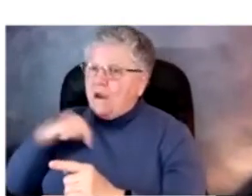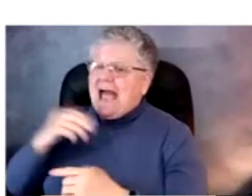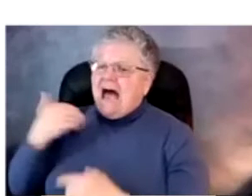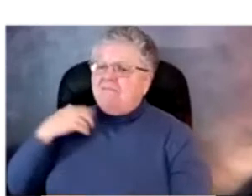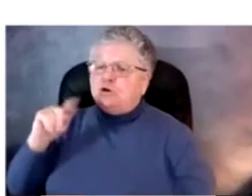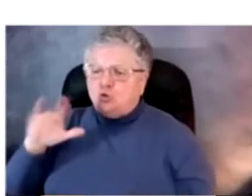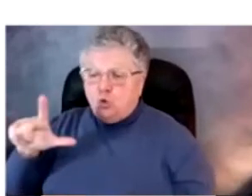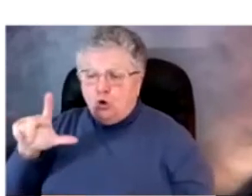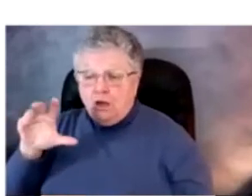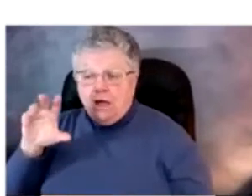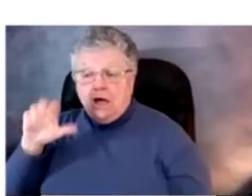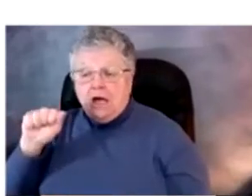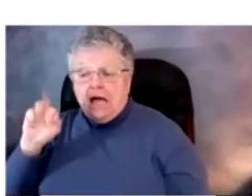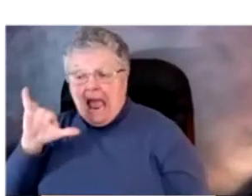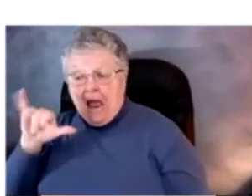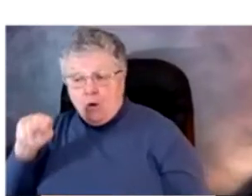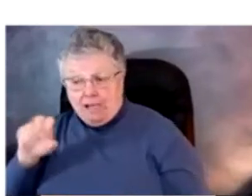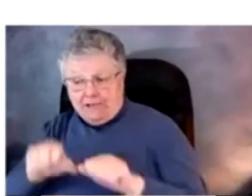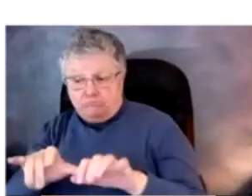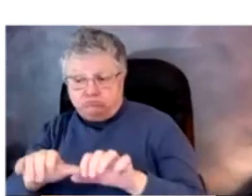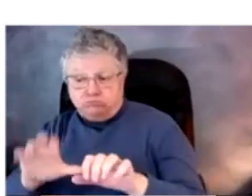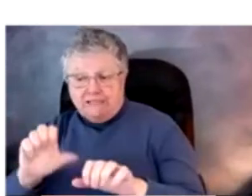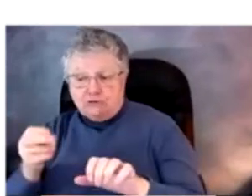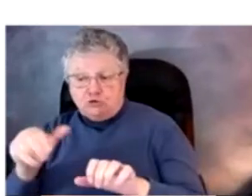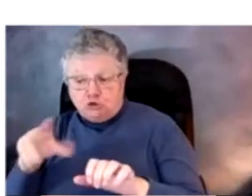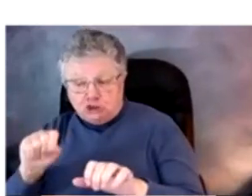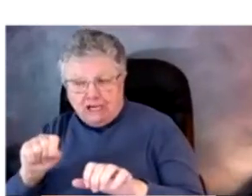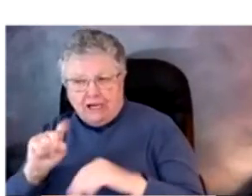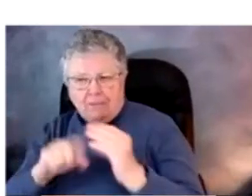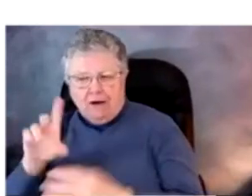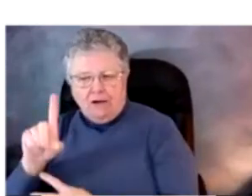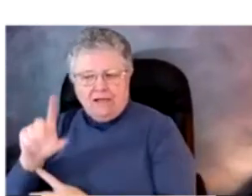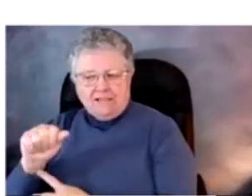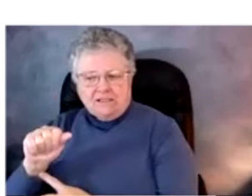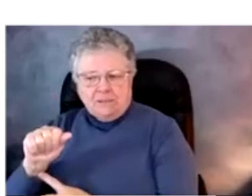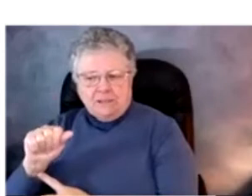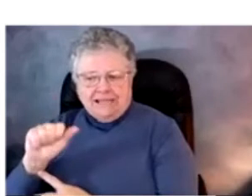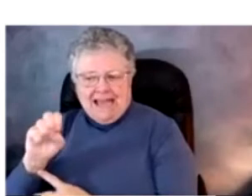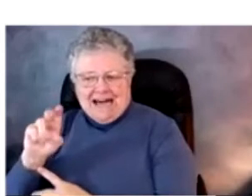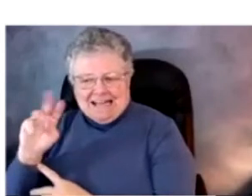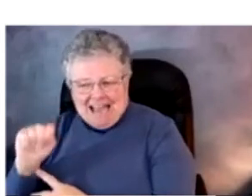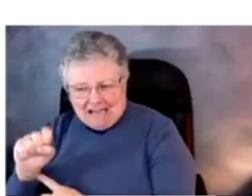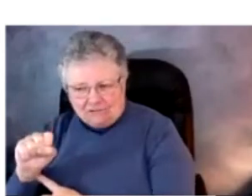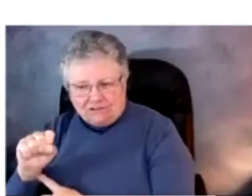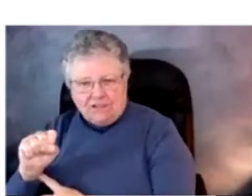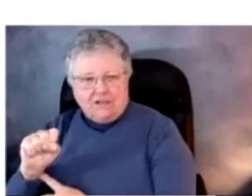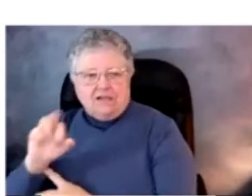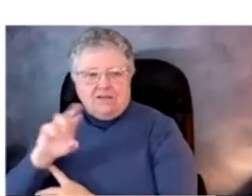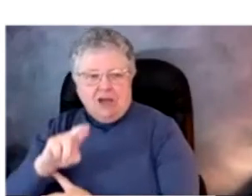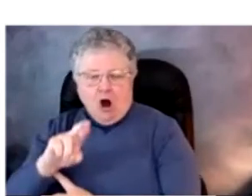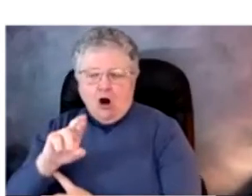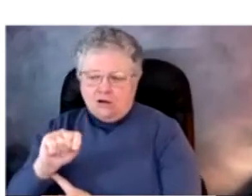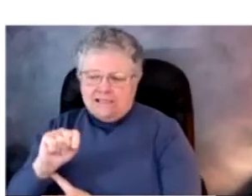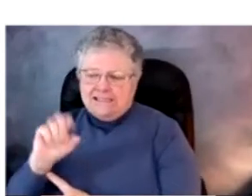counts? Because this has been one of the things that the RTC rural specifically has created,